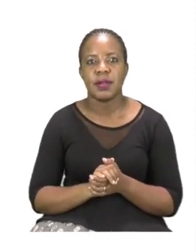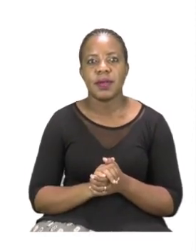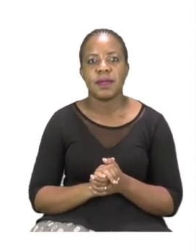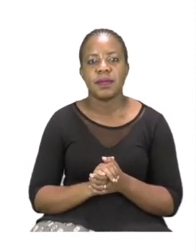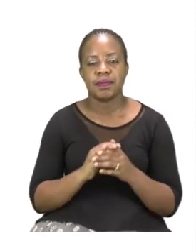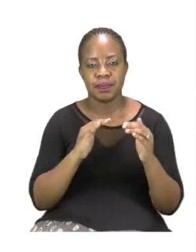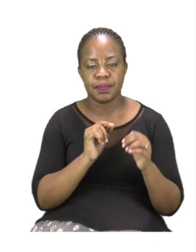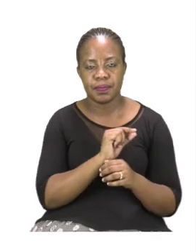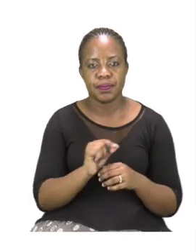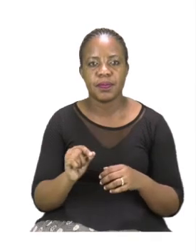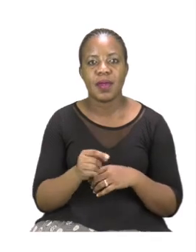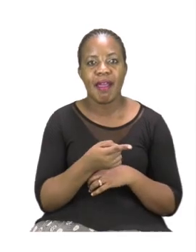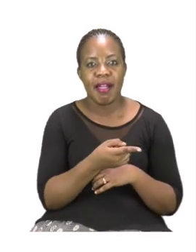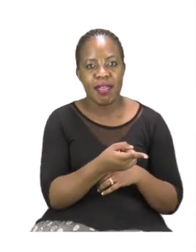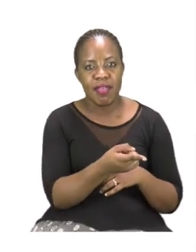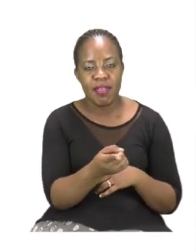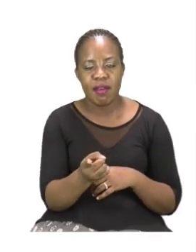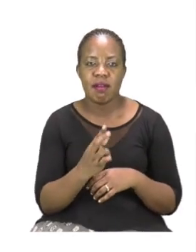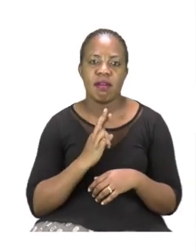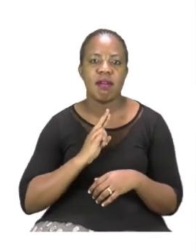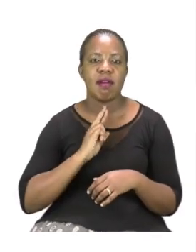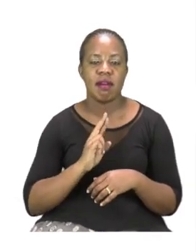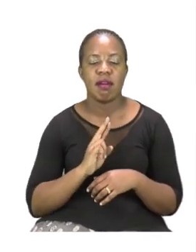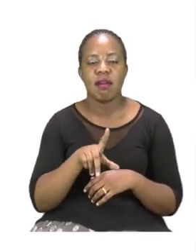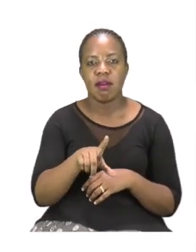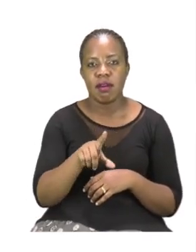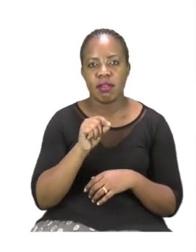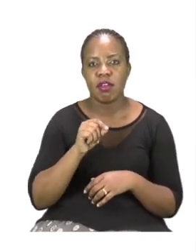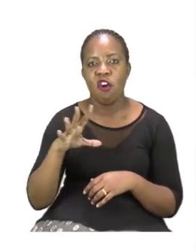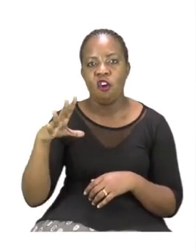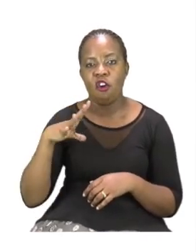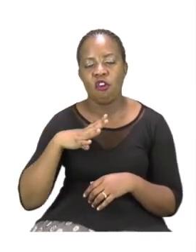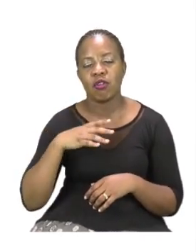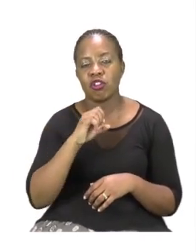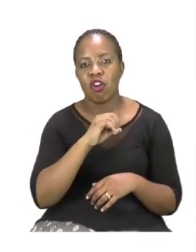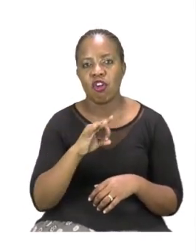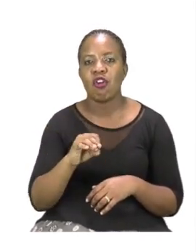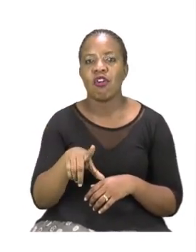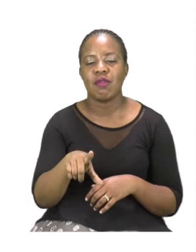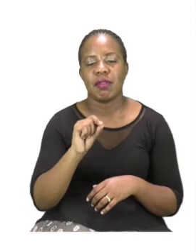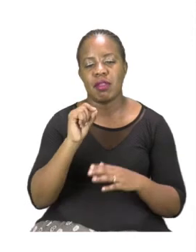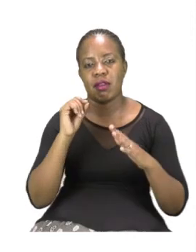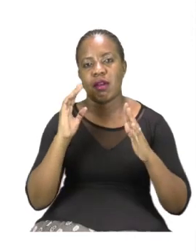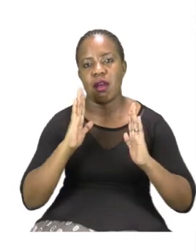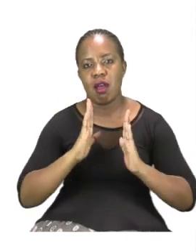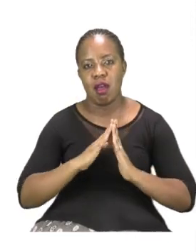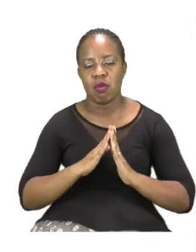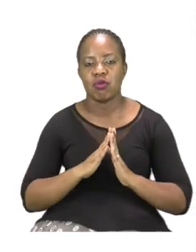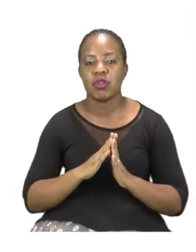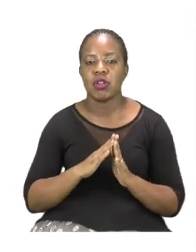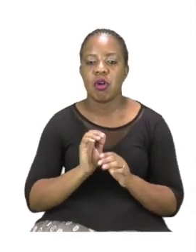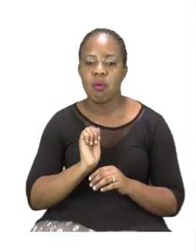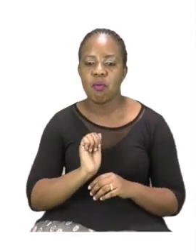the house. So the word that shows us ownership or the possessive pronoun there is